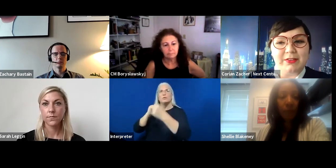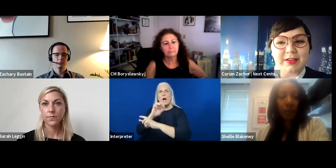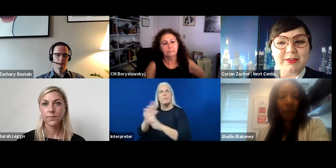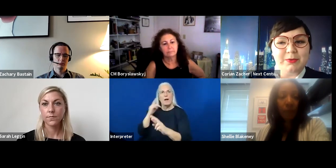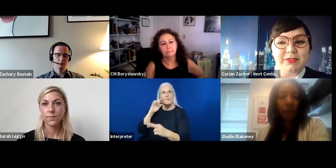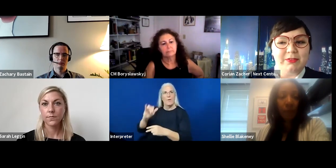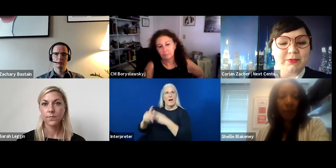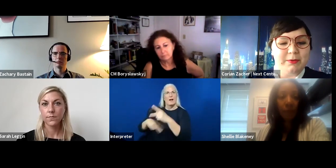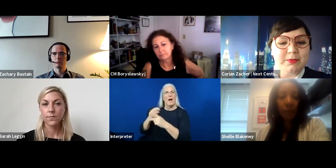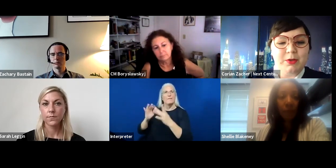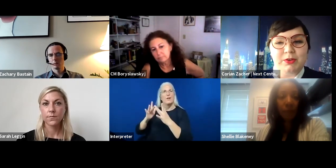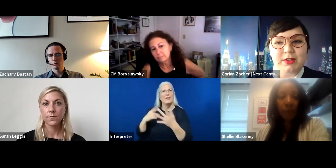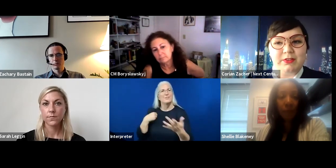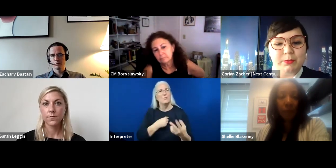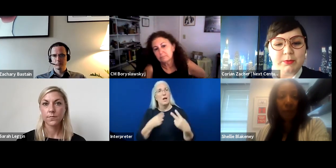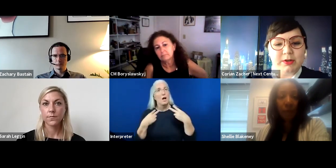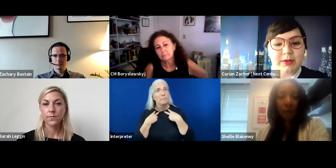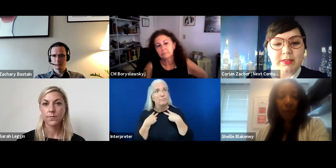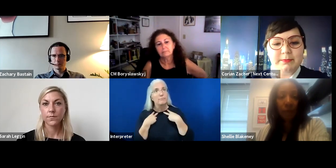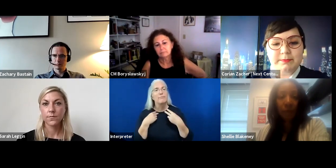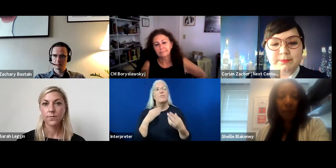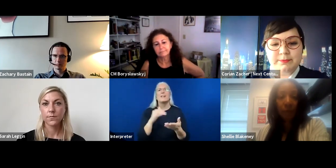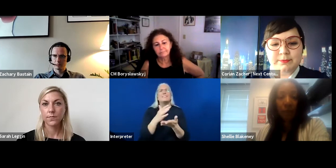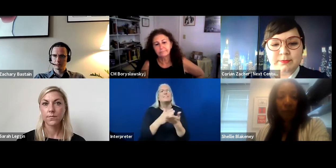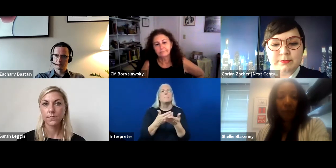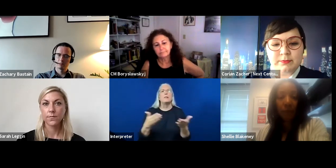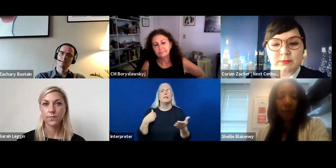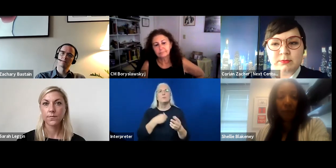of things that we've seen from communities that we work with.